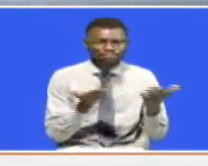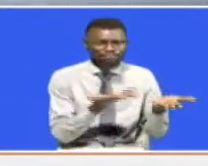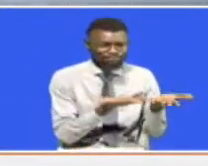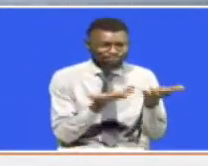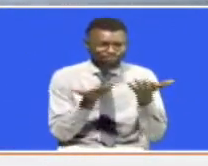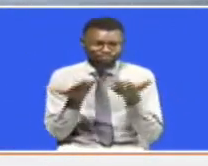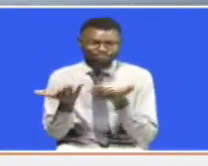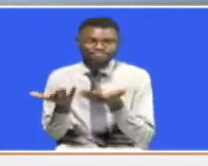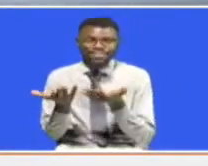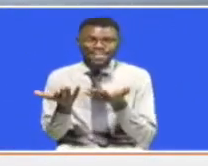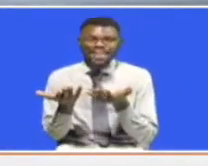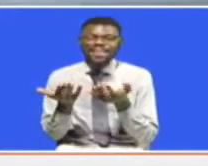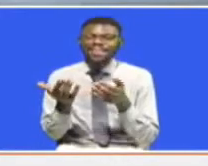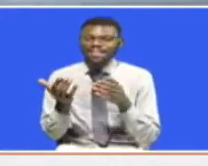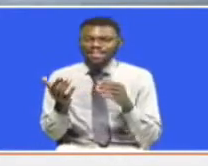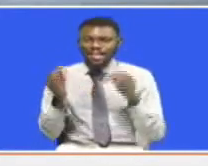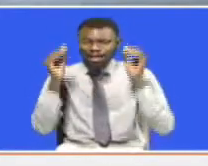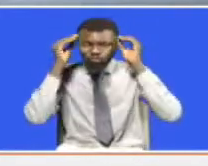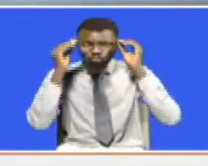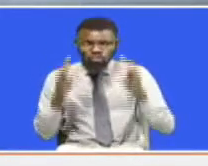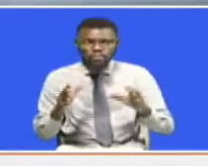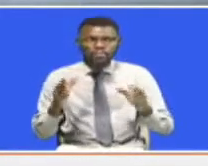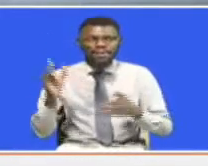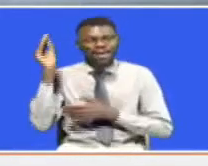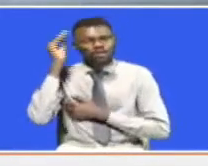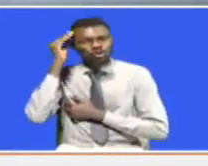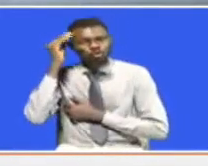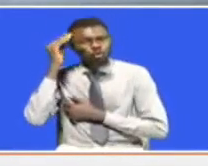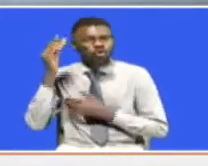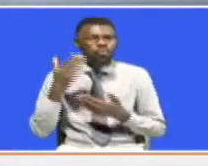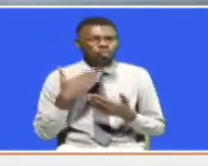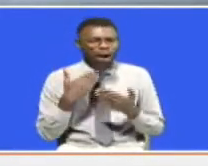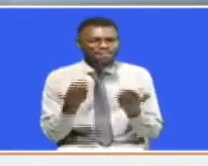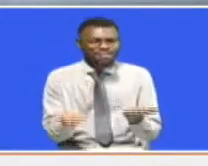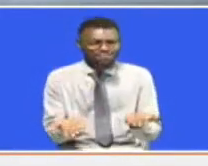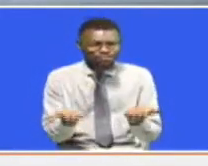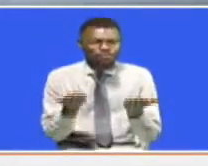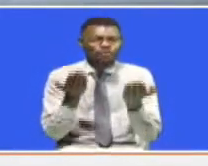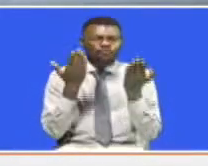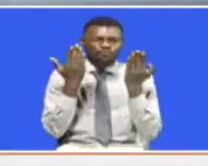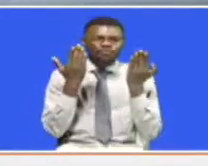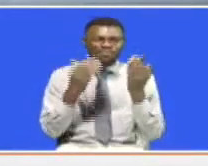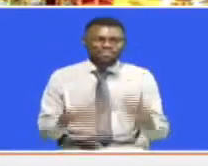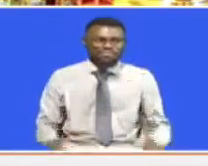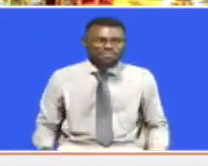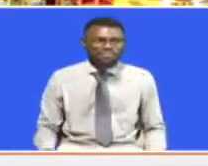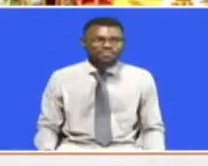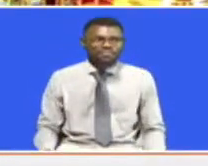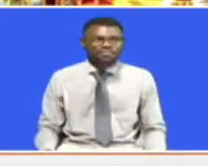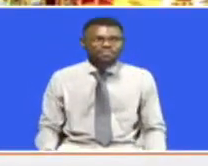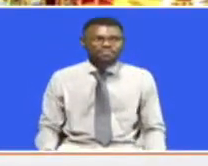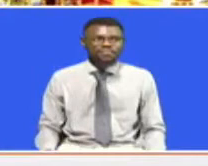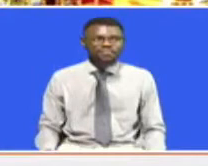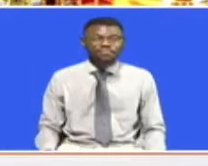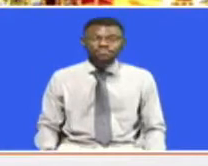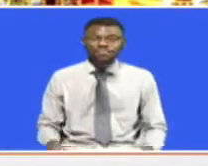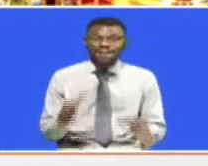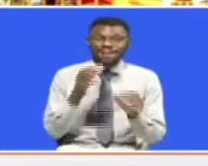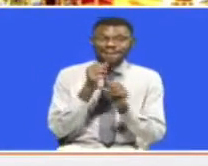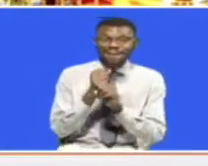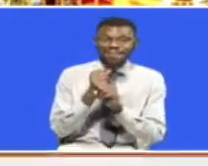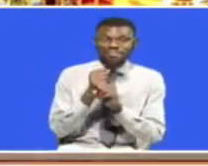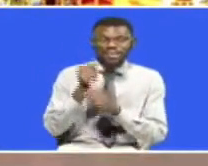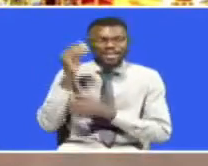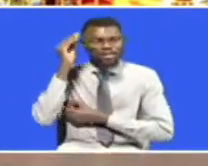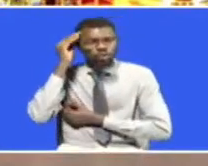into the learners' education lineage. Na washikadau katika sekta